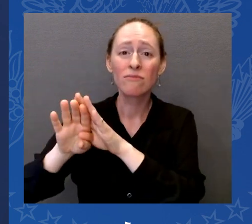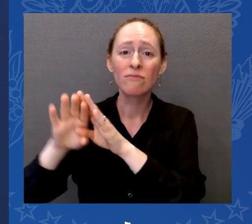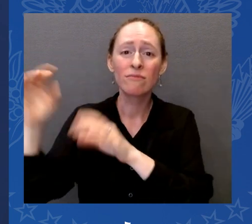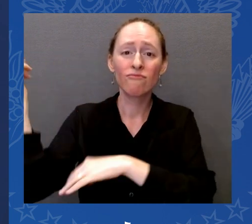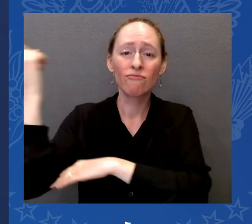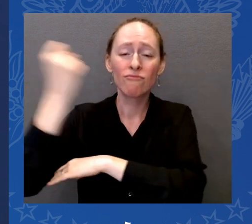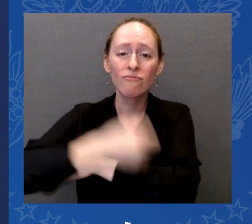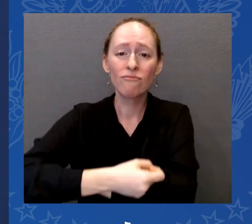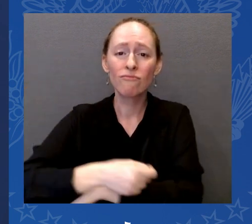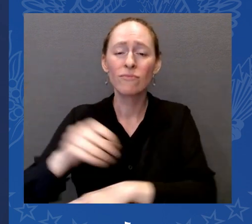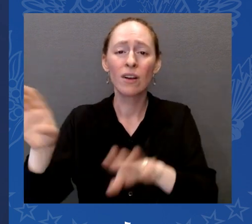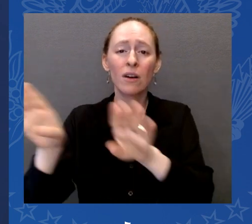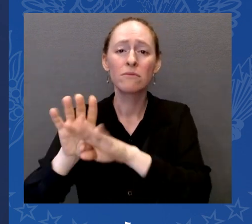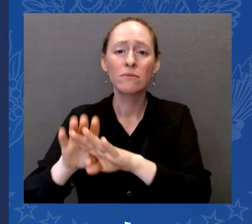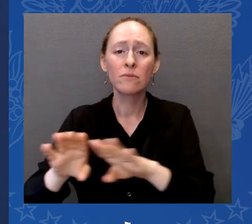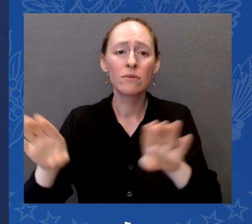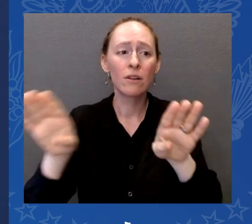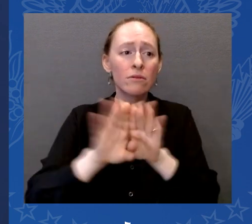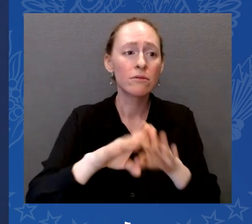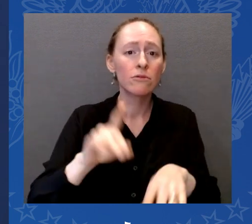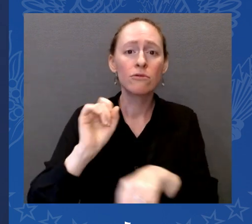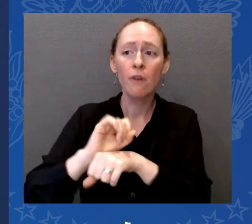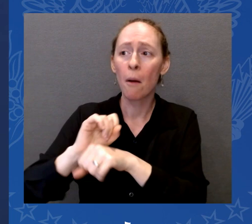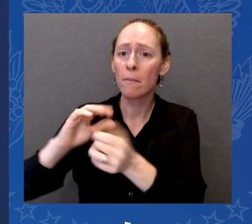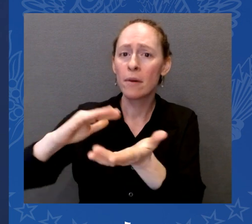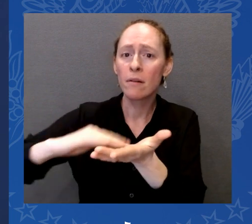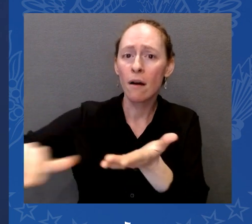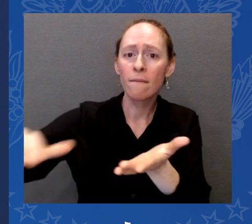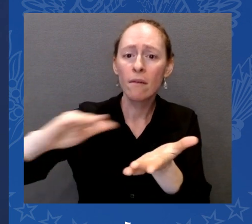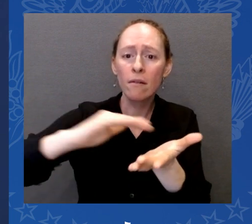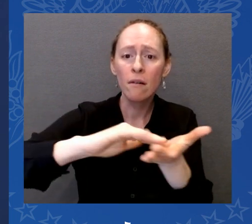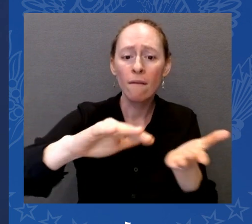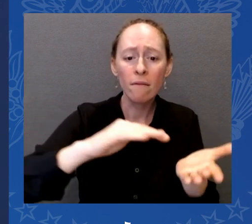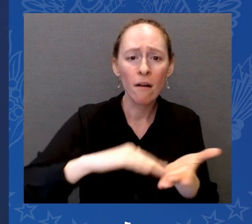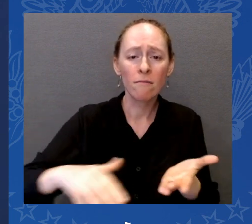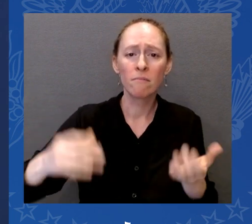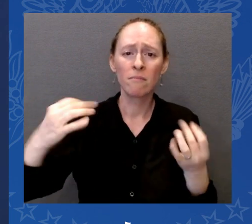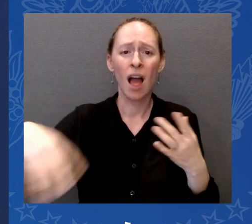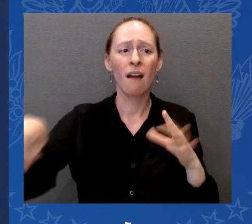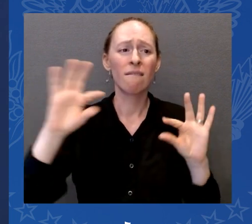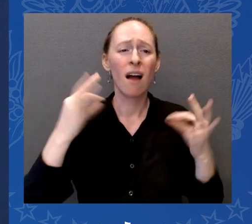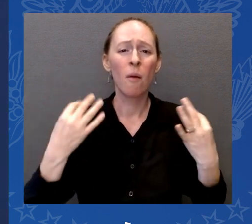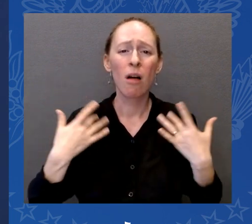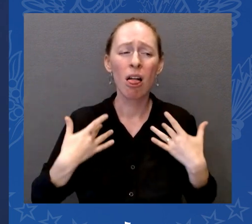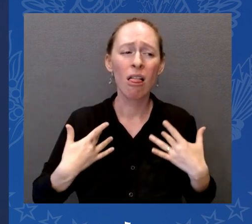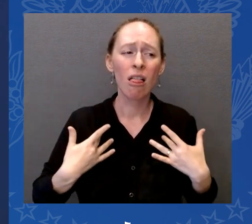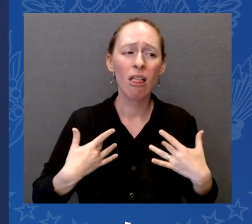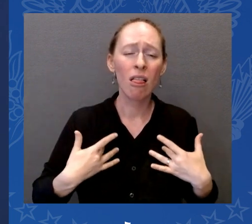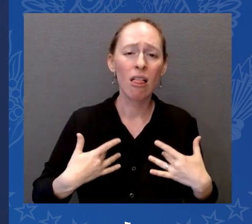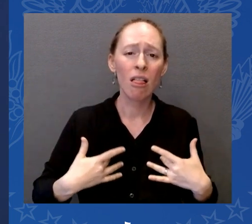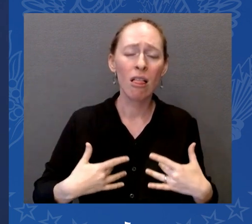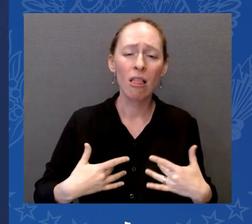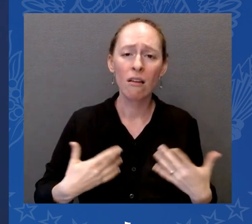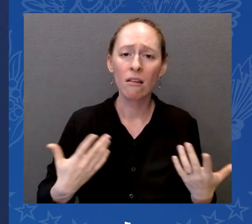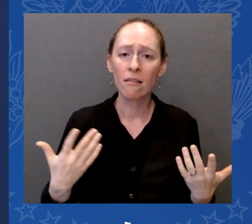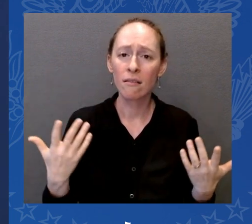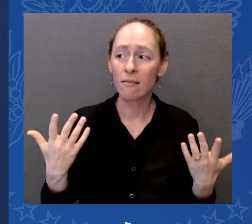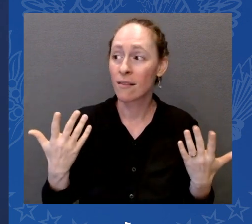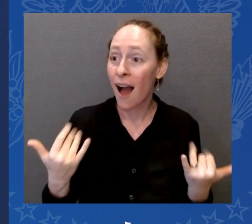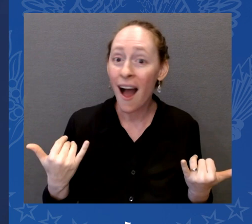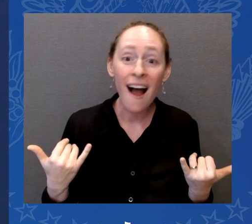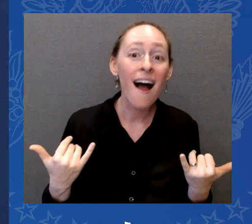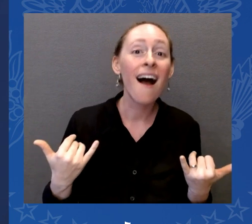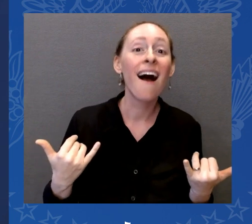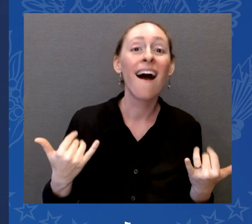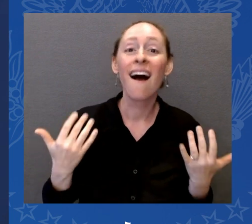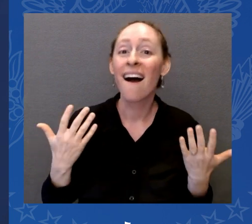of workers. So this plant means hope. It means good paying union, construction,